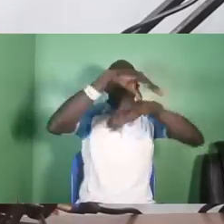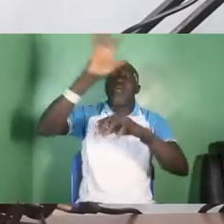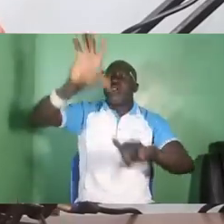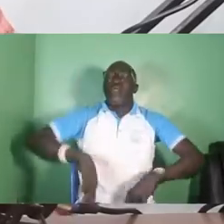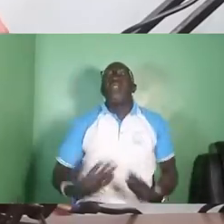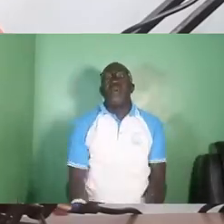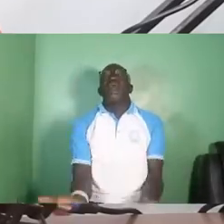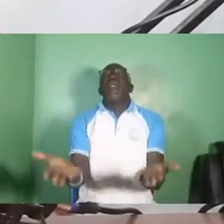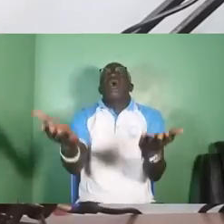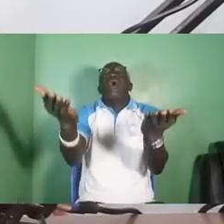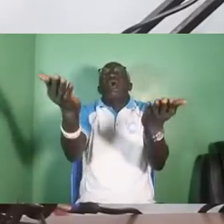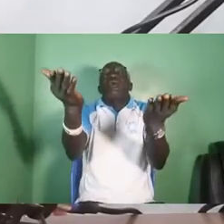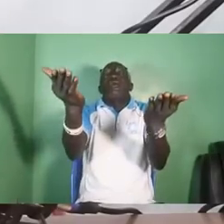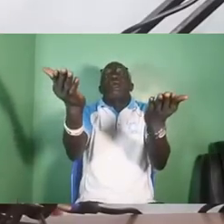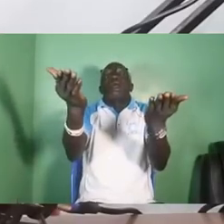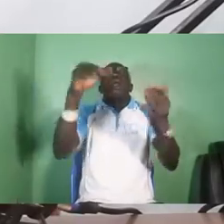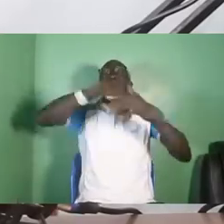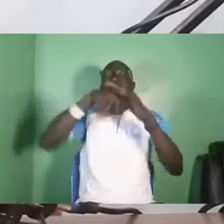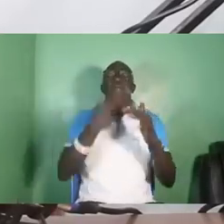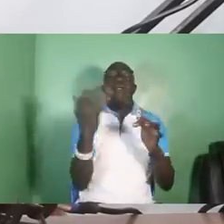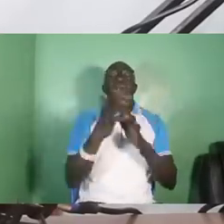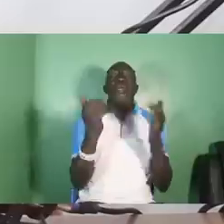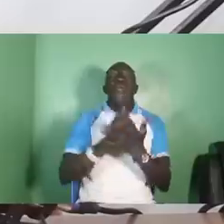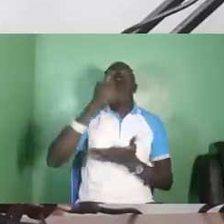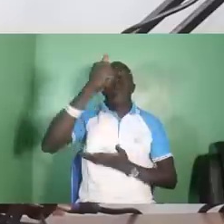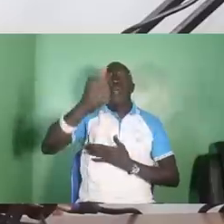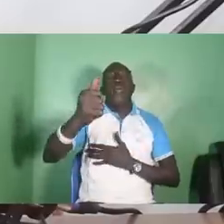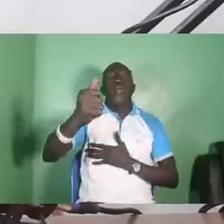dîne. Amen. Amen. Amen.